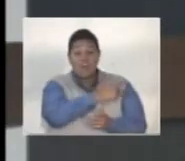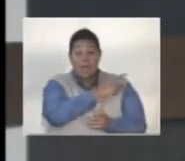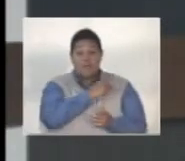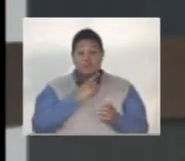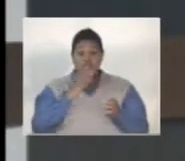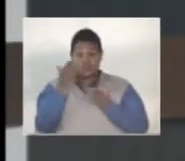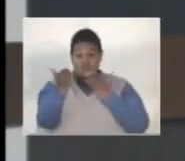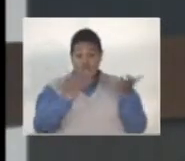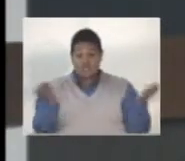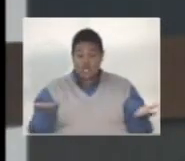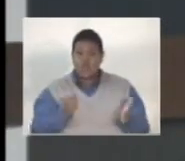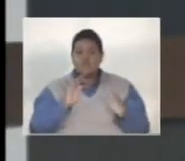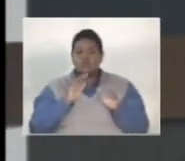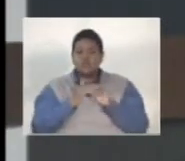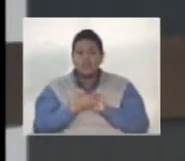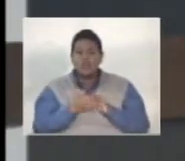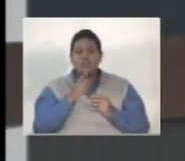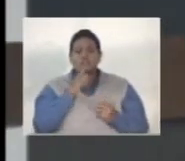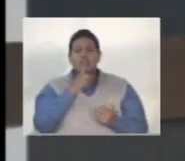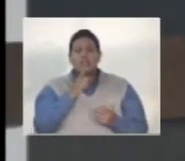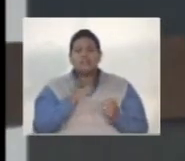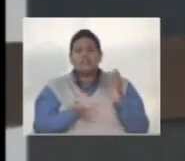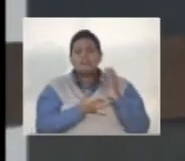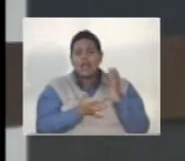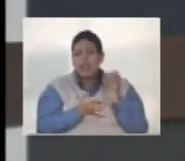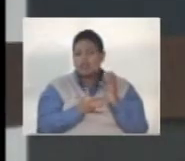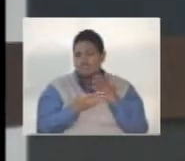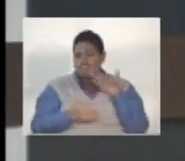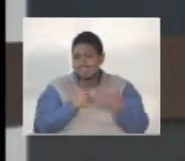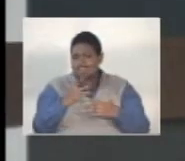in Jamaica to be technology-driven,